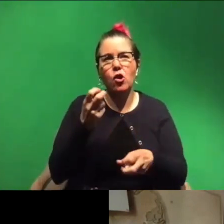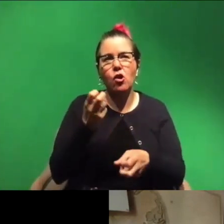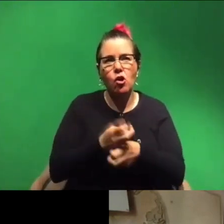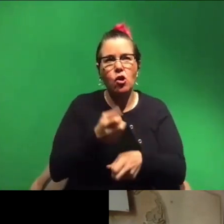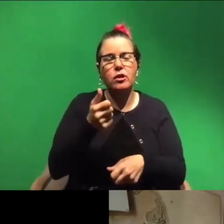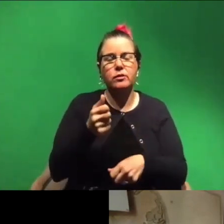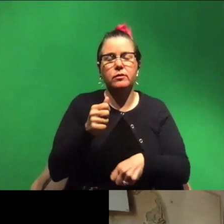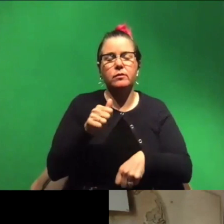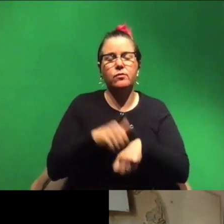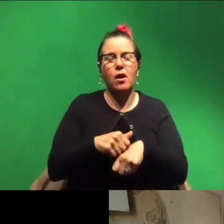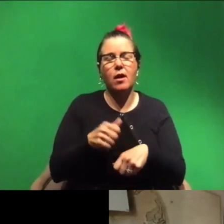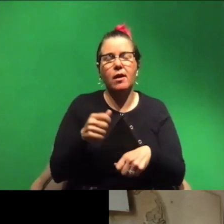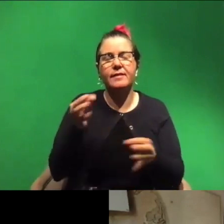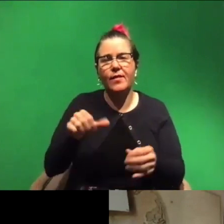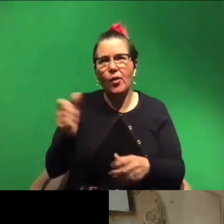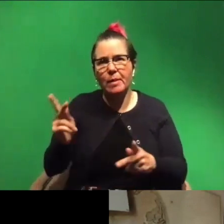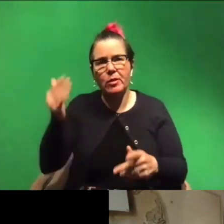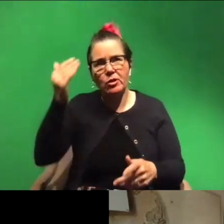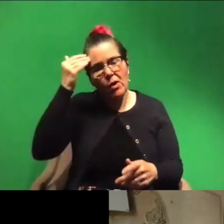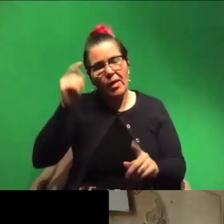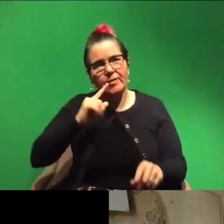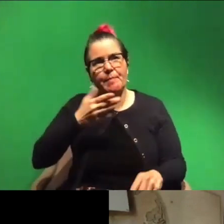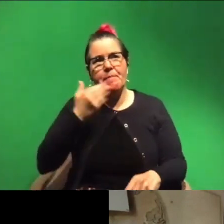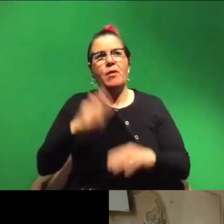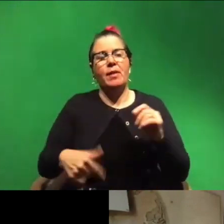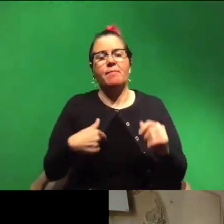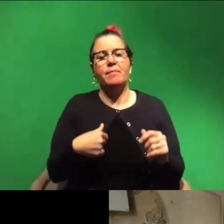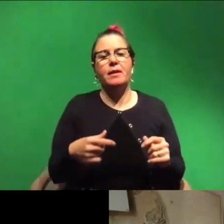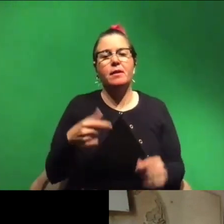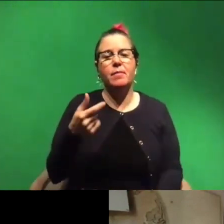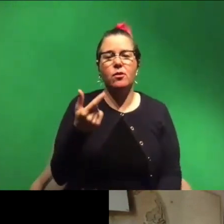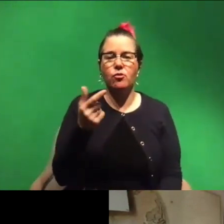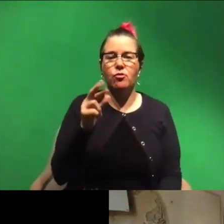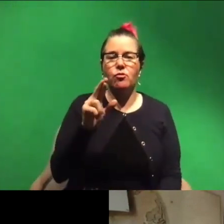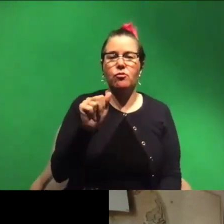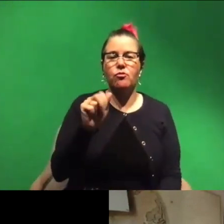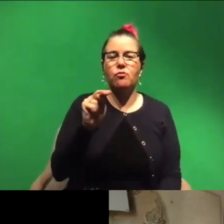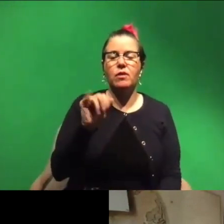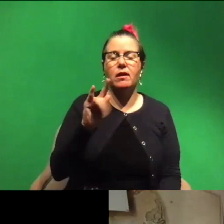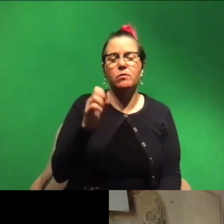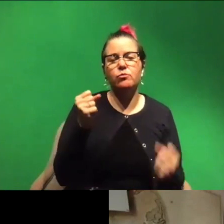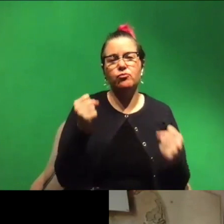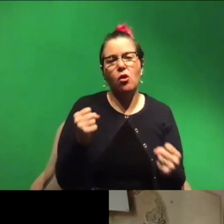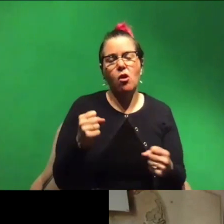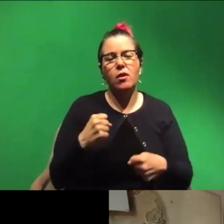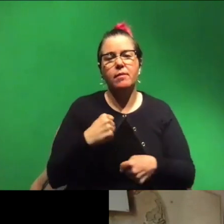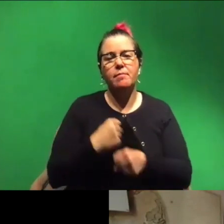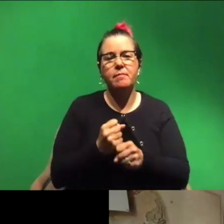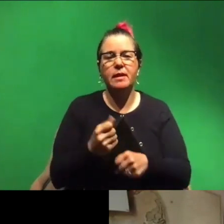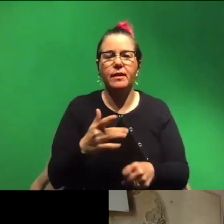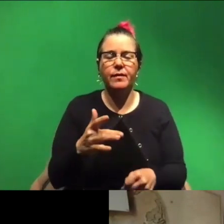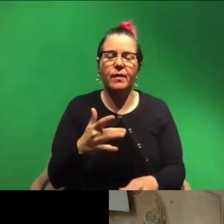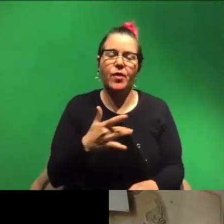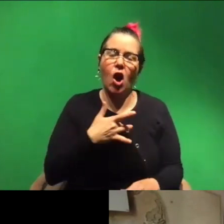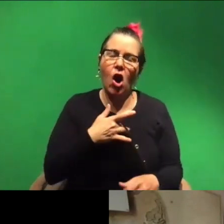who know the answer to that question better than I do. Granite is a pretty strong rock. You know, it's forged in the heart of mountain belts and it's got